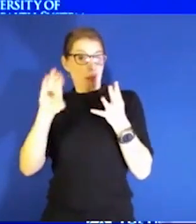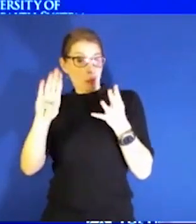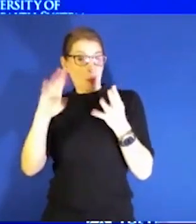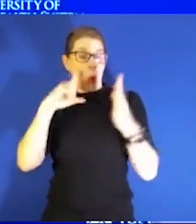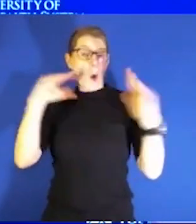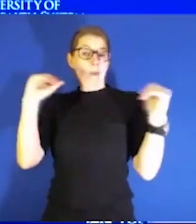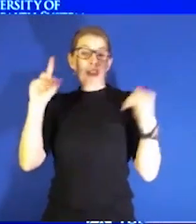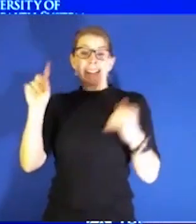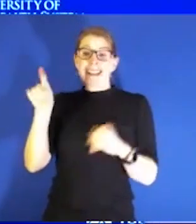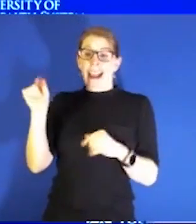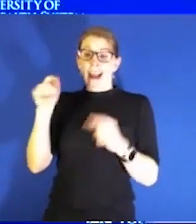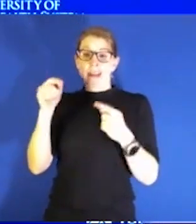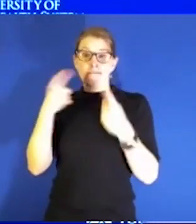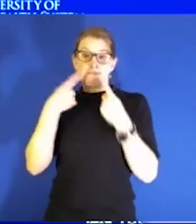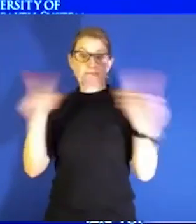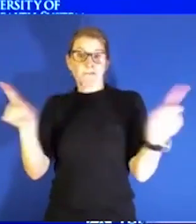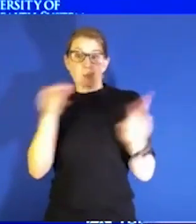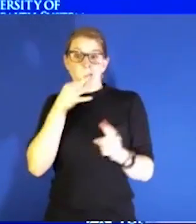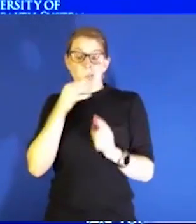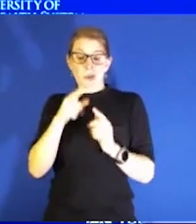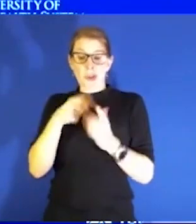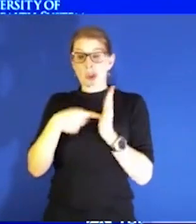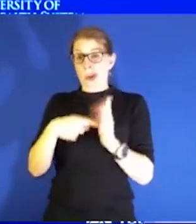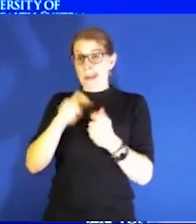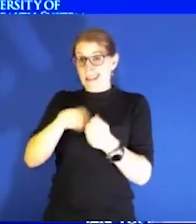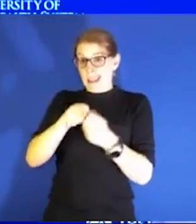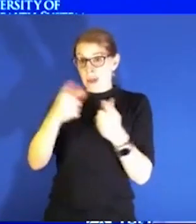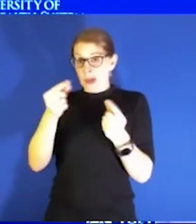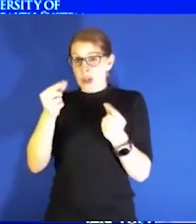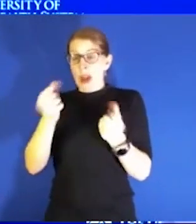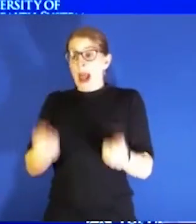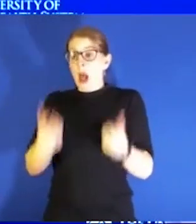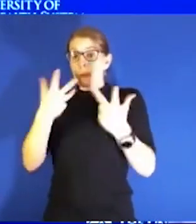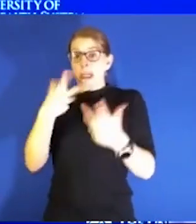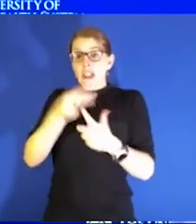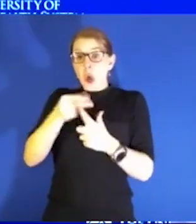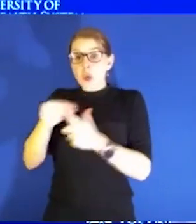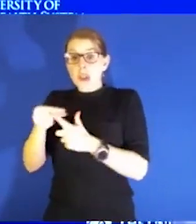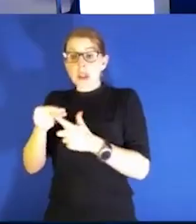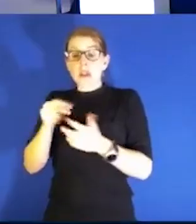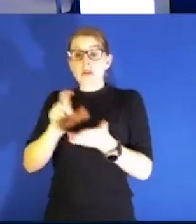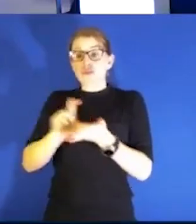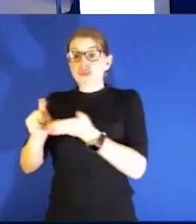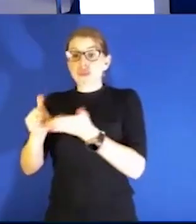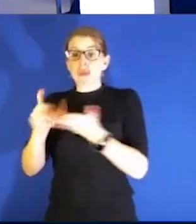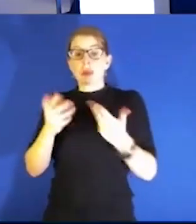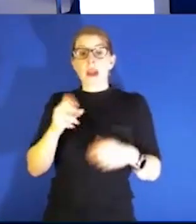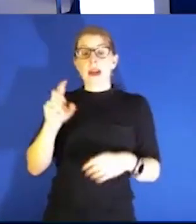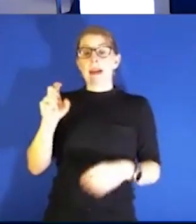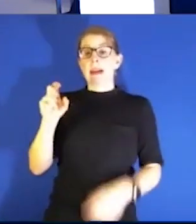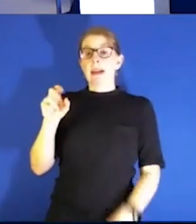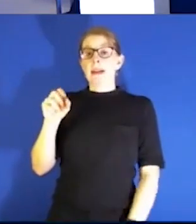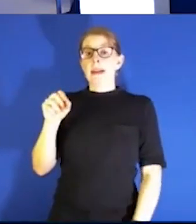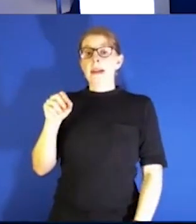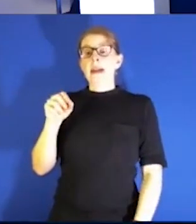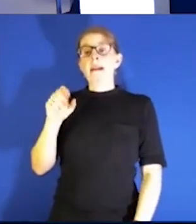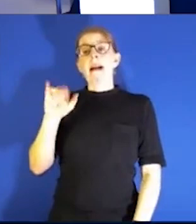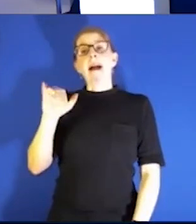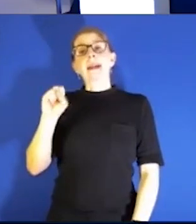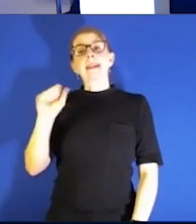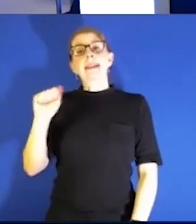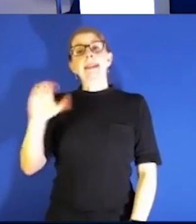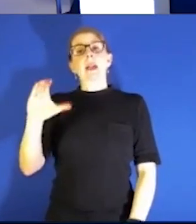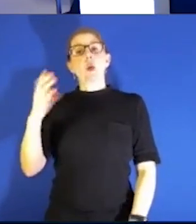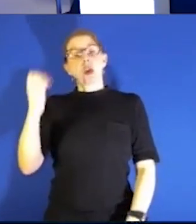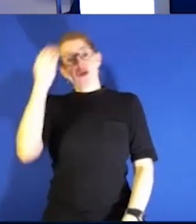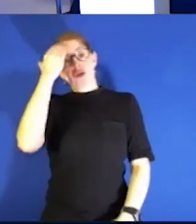soon showing exactly what to do, how many doses, and things of that nature. Jamie, Isaac wants to know, is grief experienced